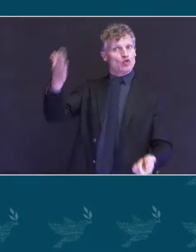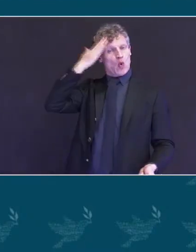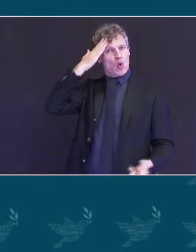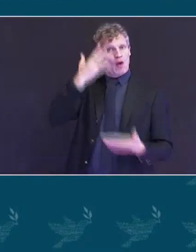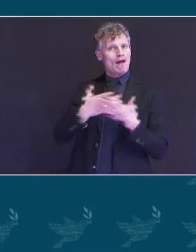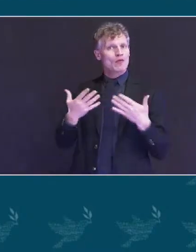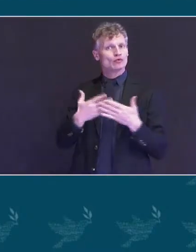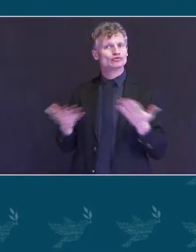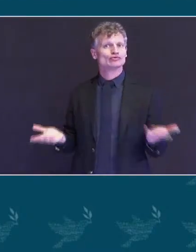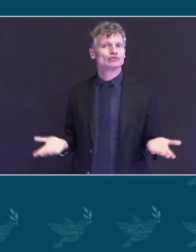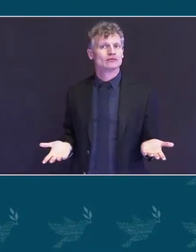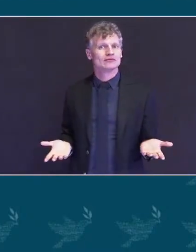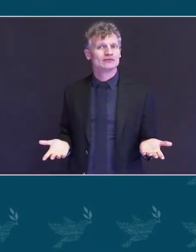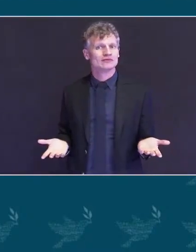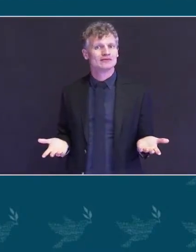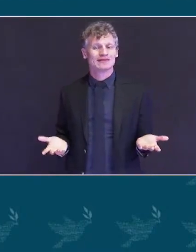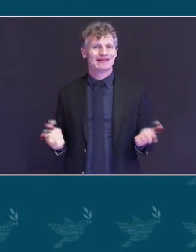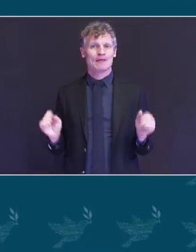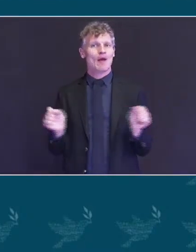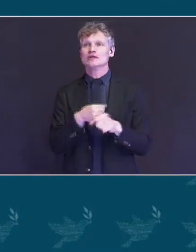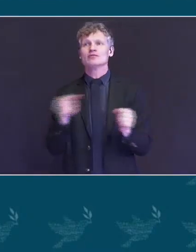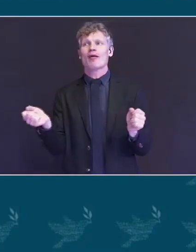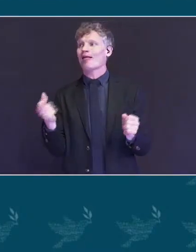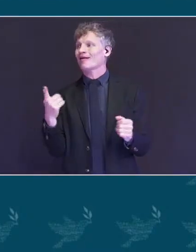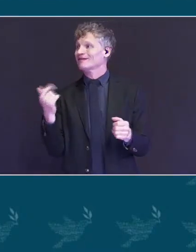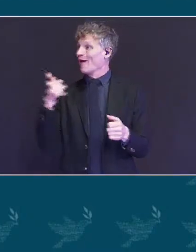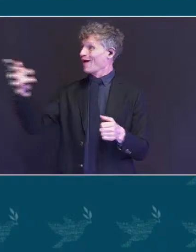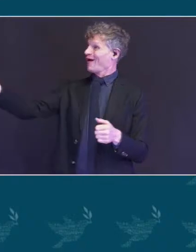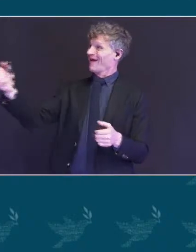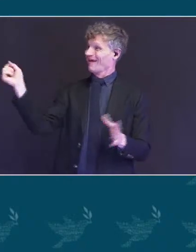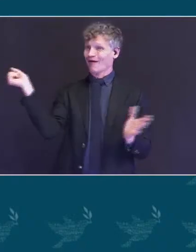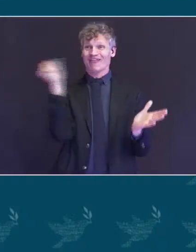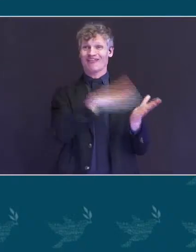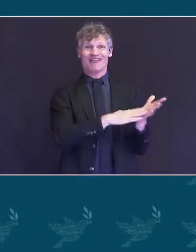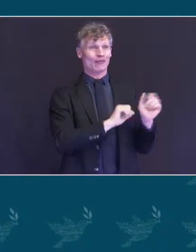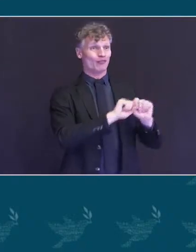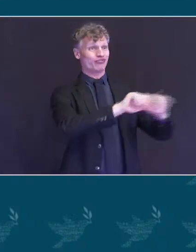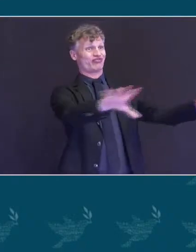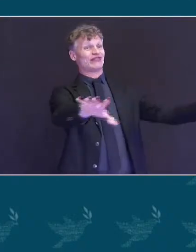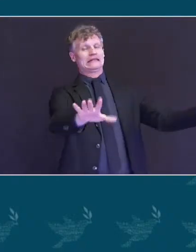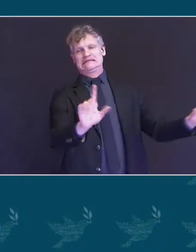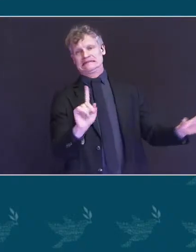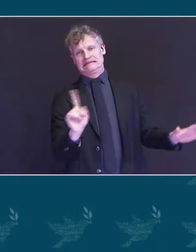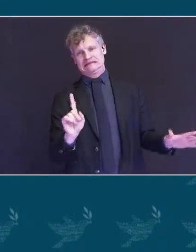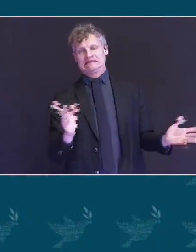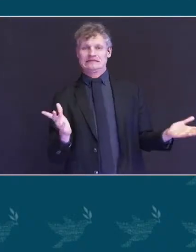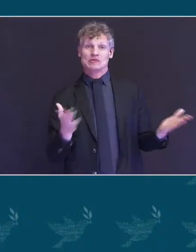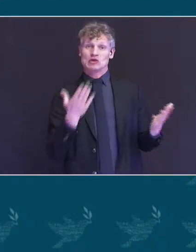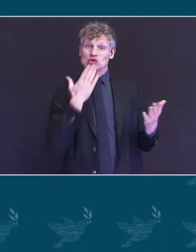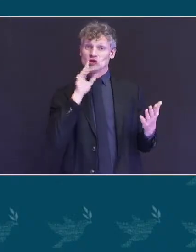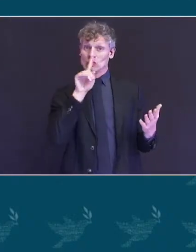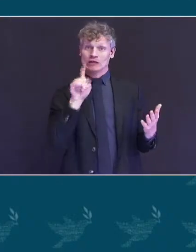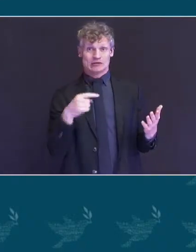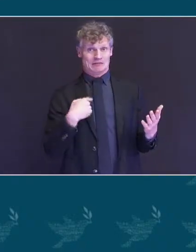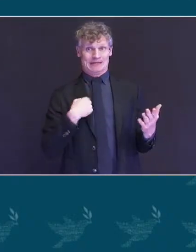can't just let it out there, but you know, really good questions. I want to see if anyone else has any good